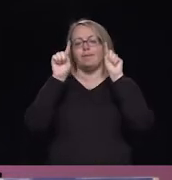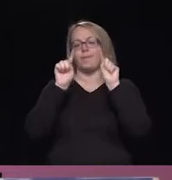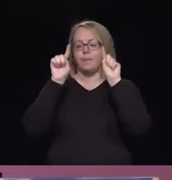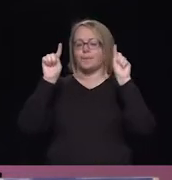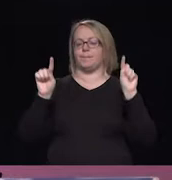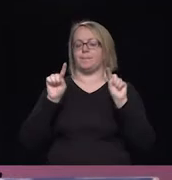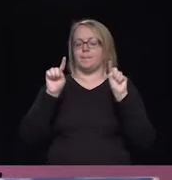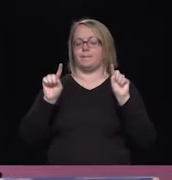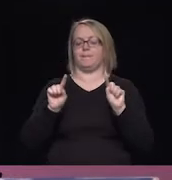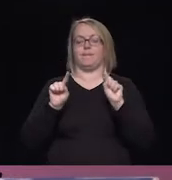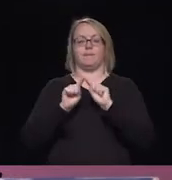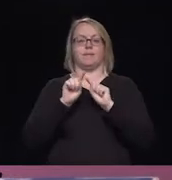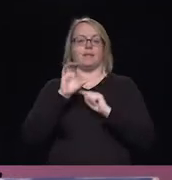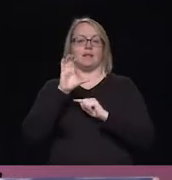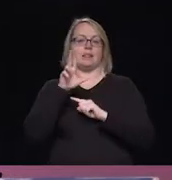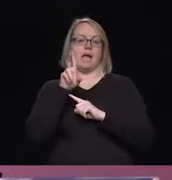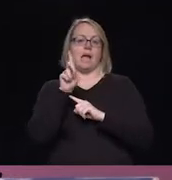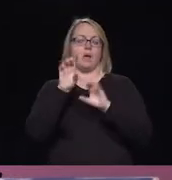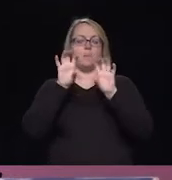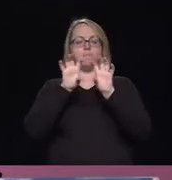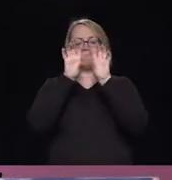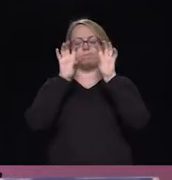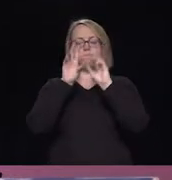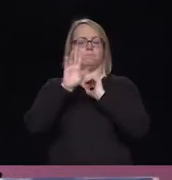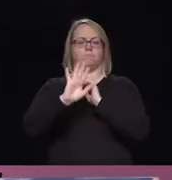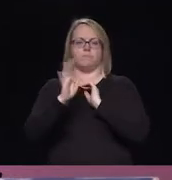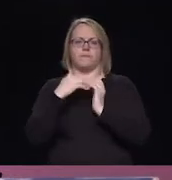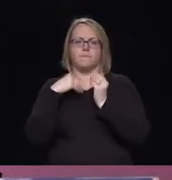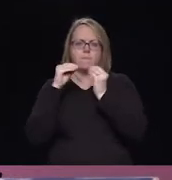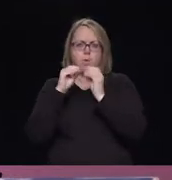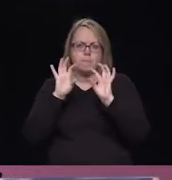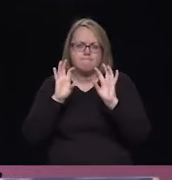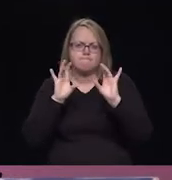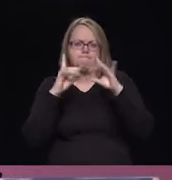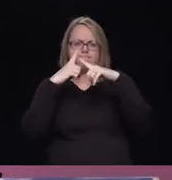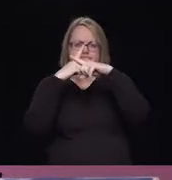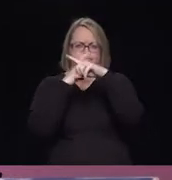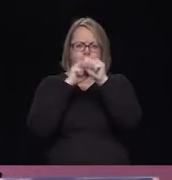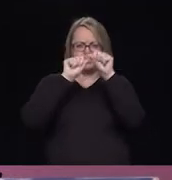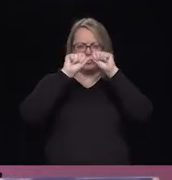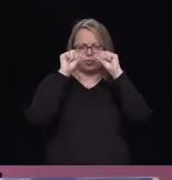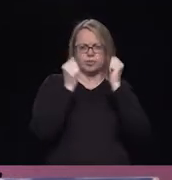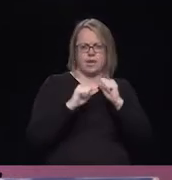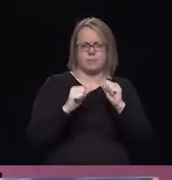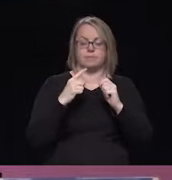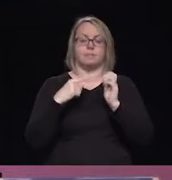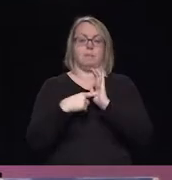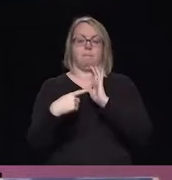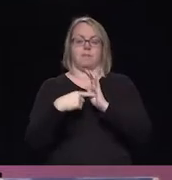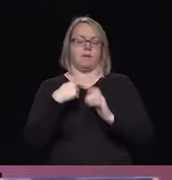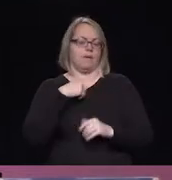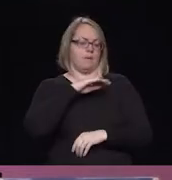and dimension and character. We've got the little bump, the big bump,